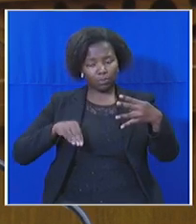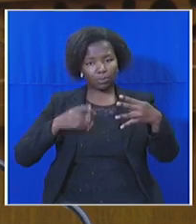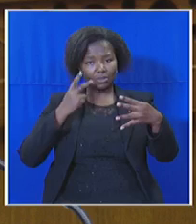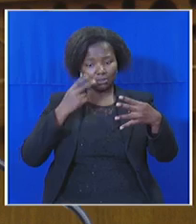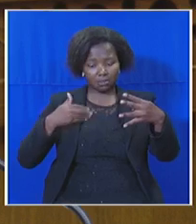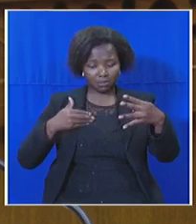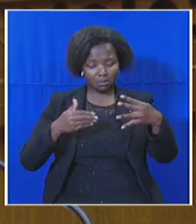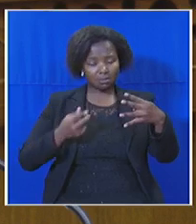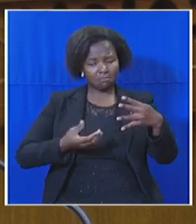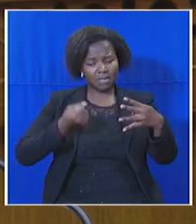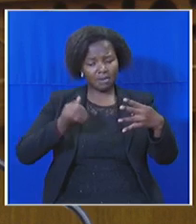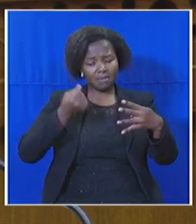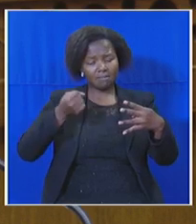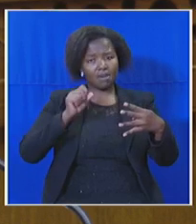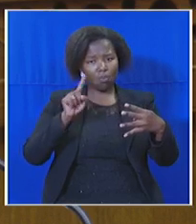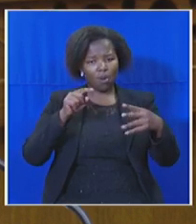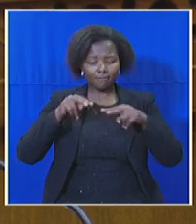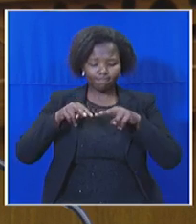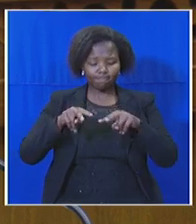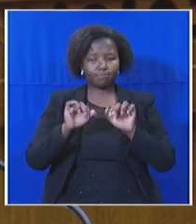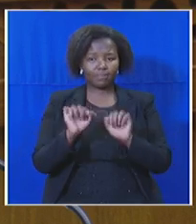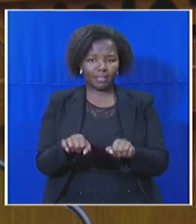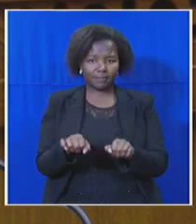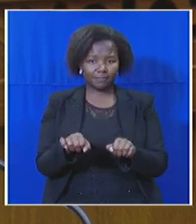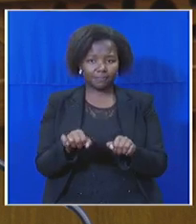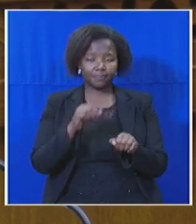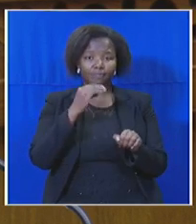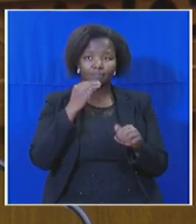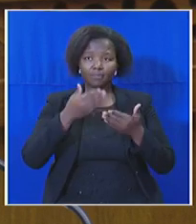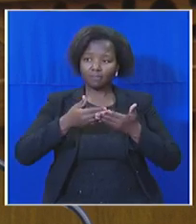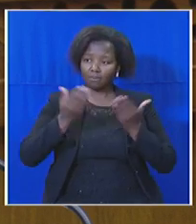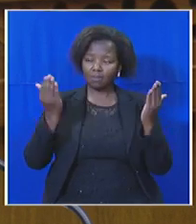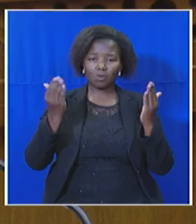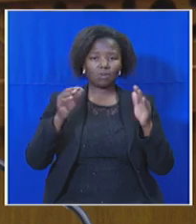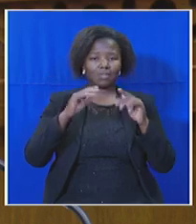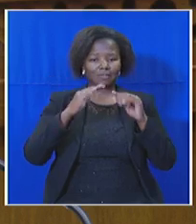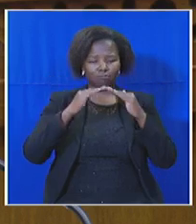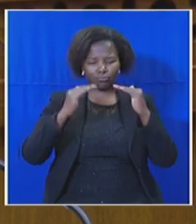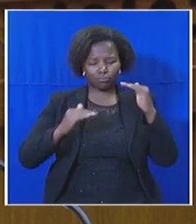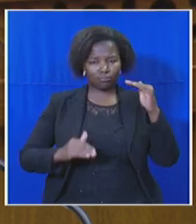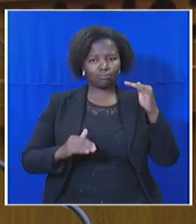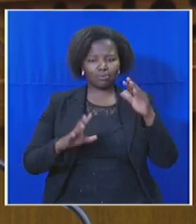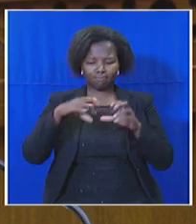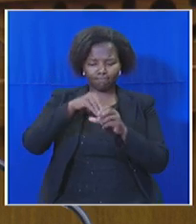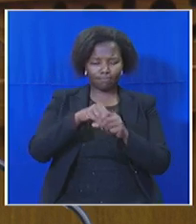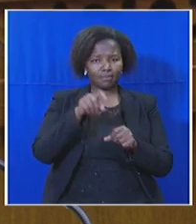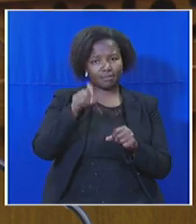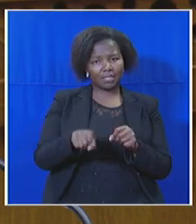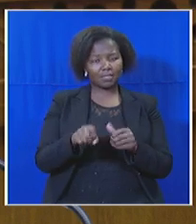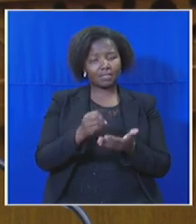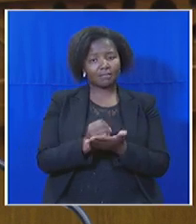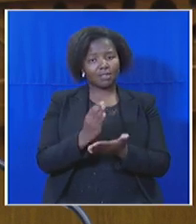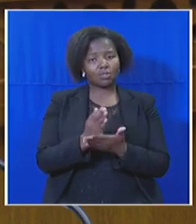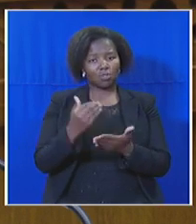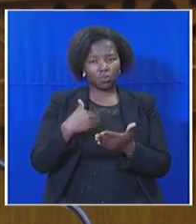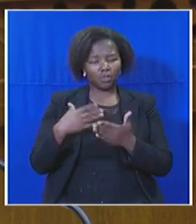making. This will have to encompass all aspects of our work, ensuring that we move forward in a balanced and